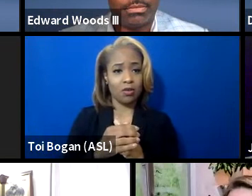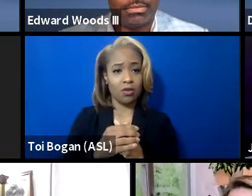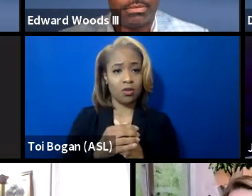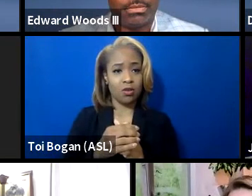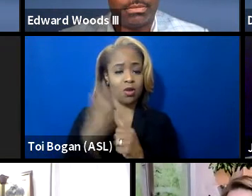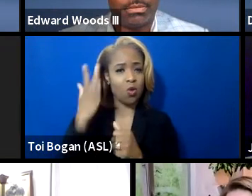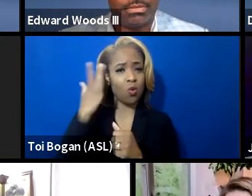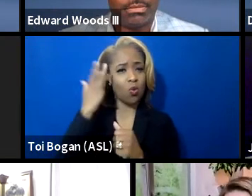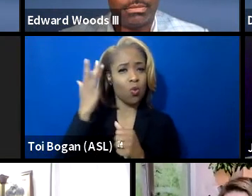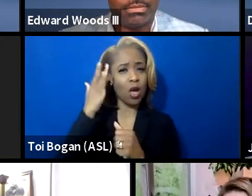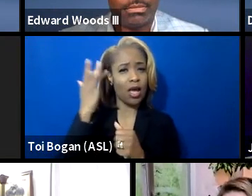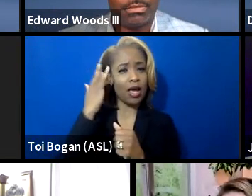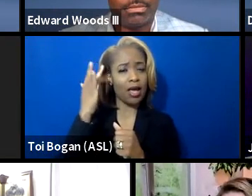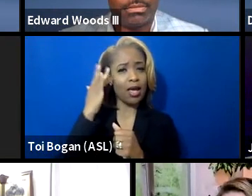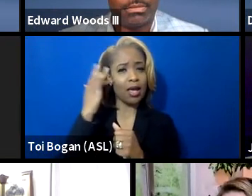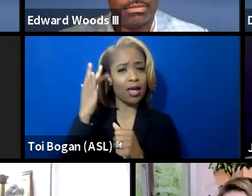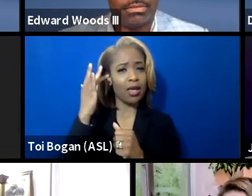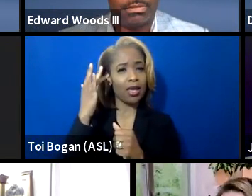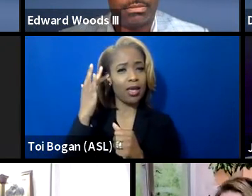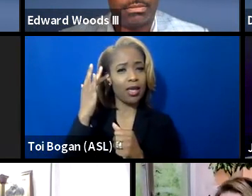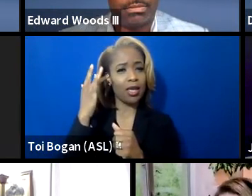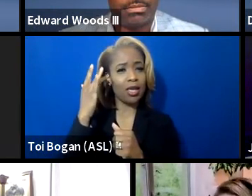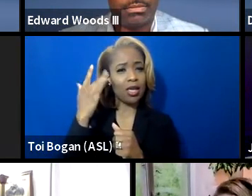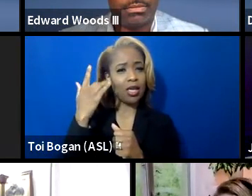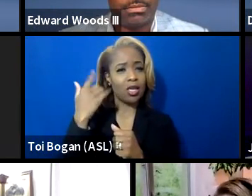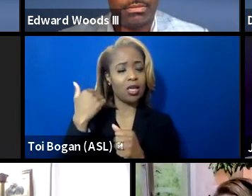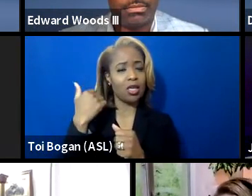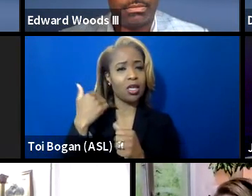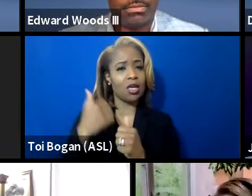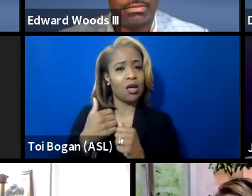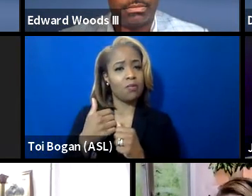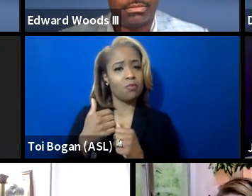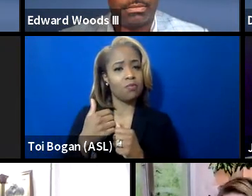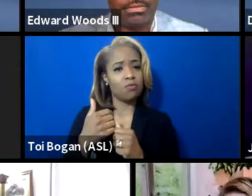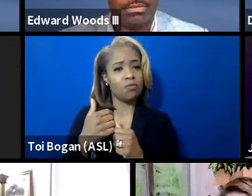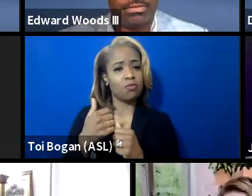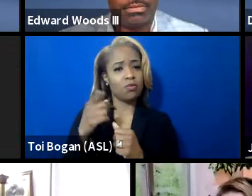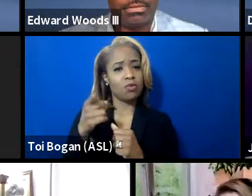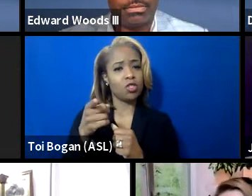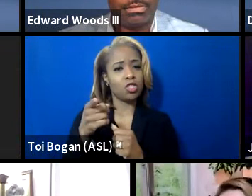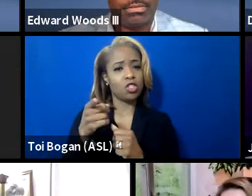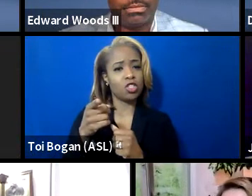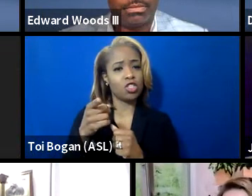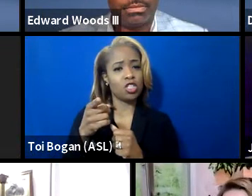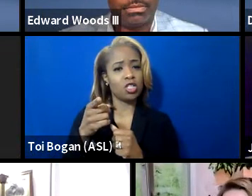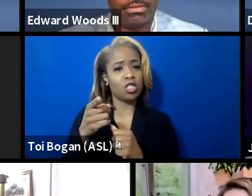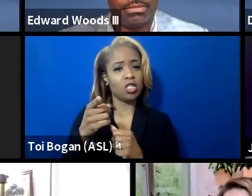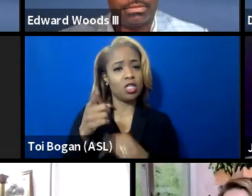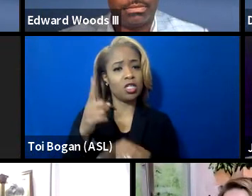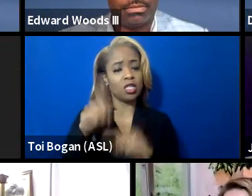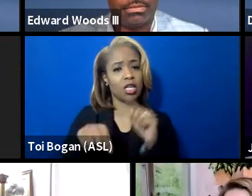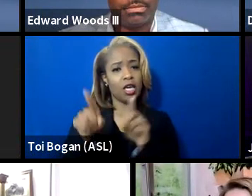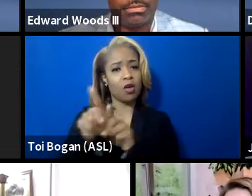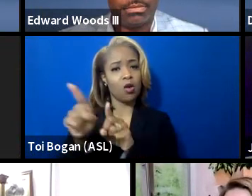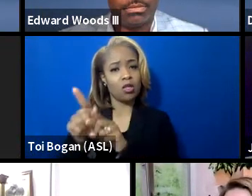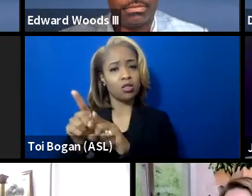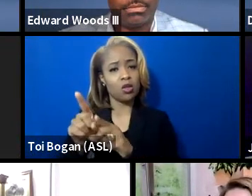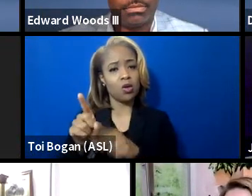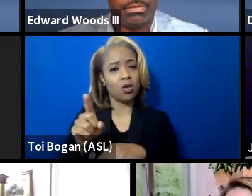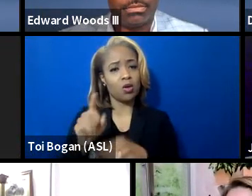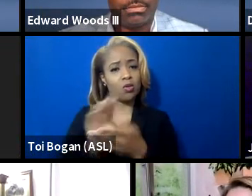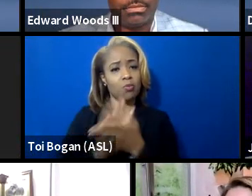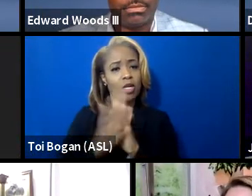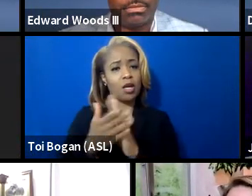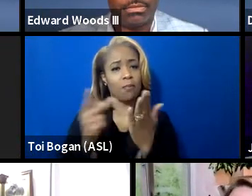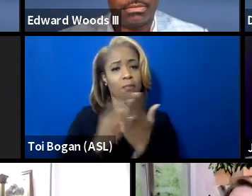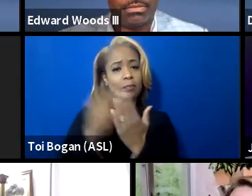Why wouldn't we also put her in the role of maybe project